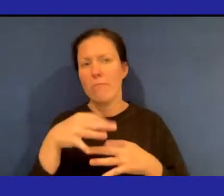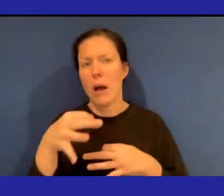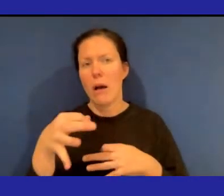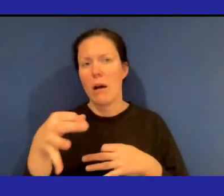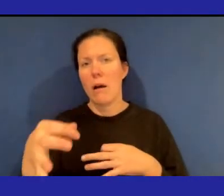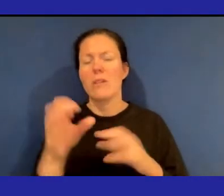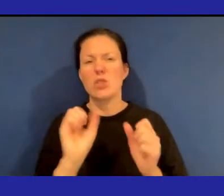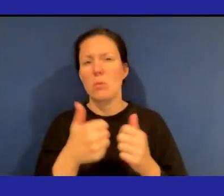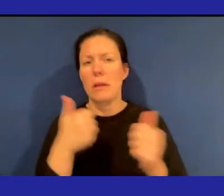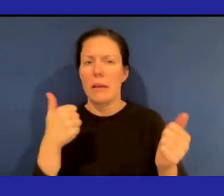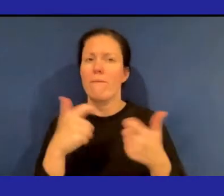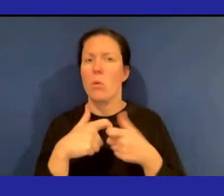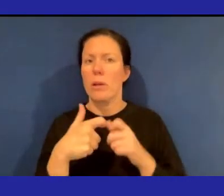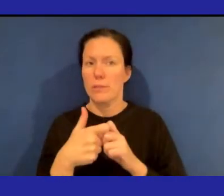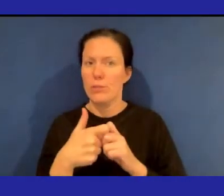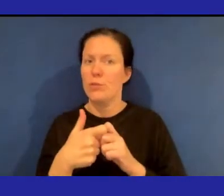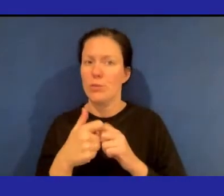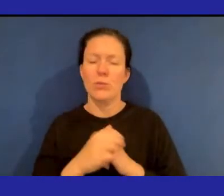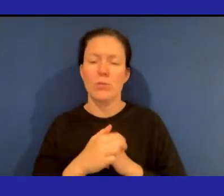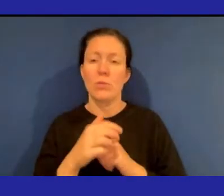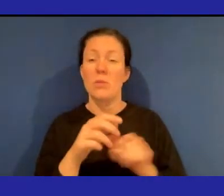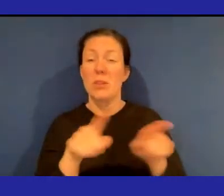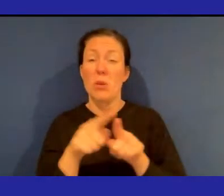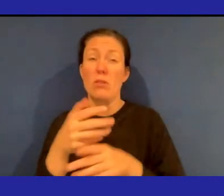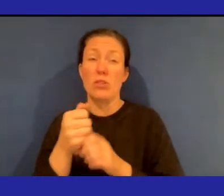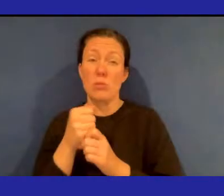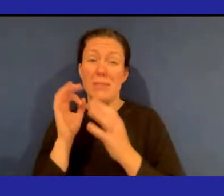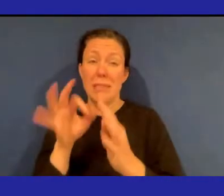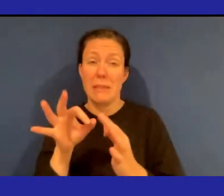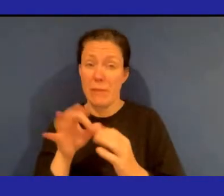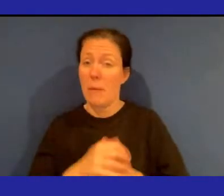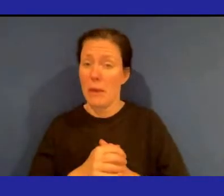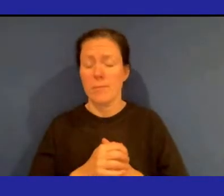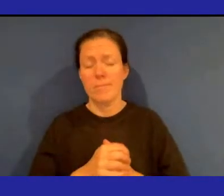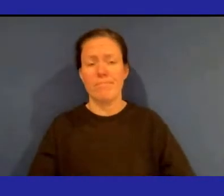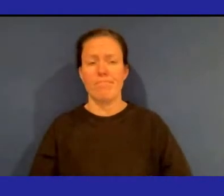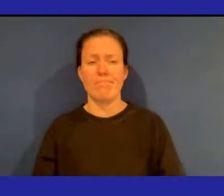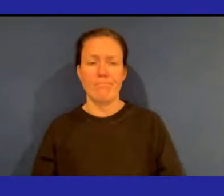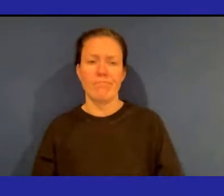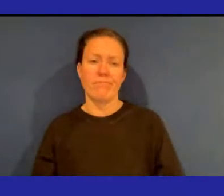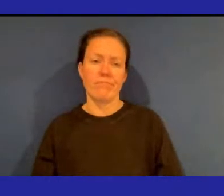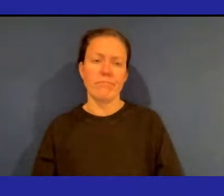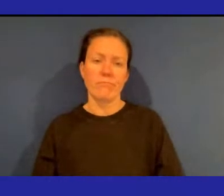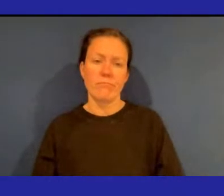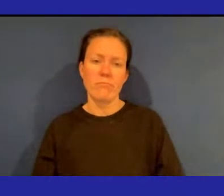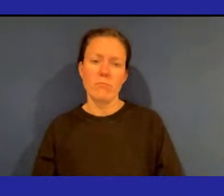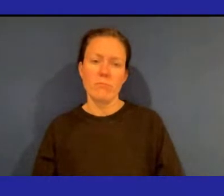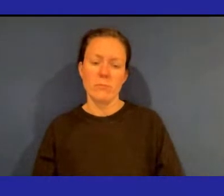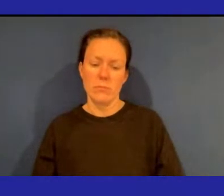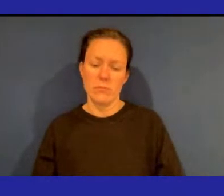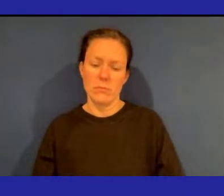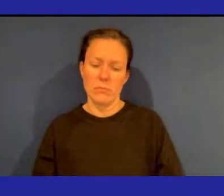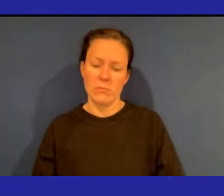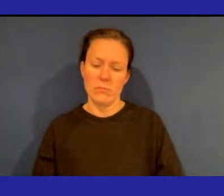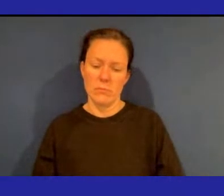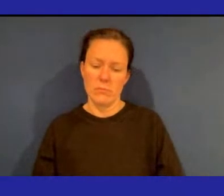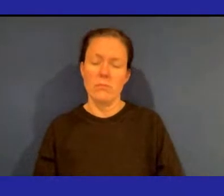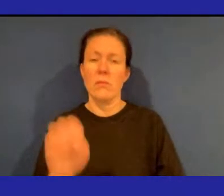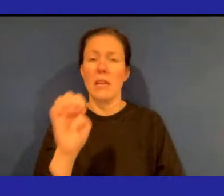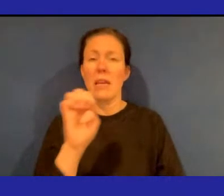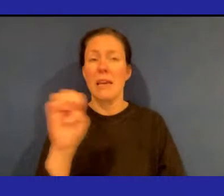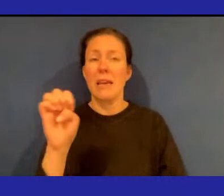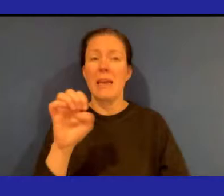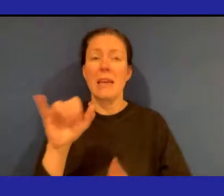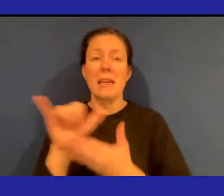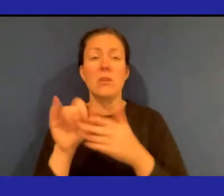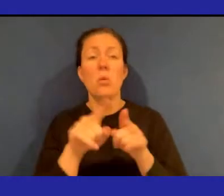obtain real-time feedback. Next slide, please. East New York holistically assists